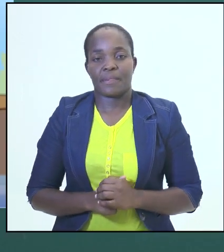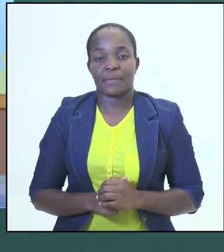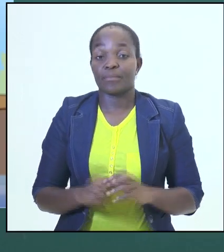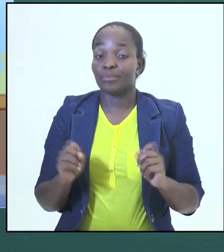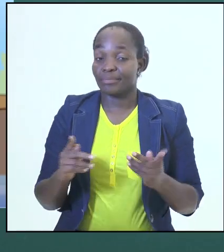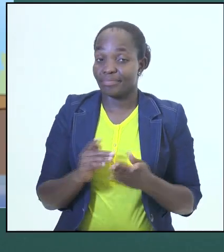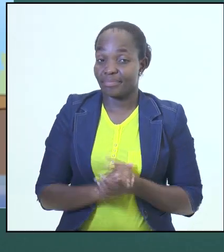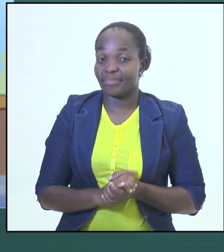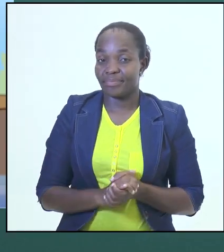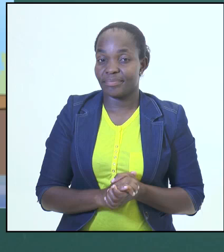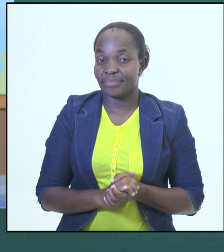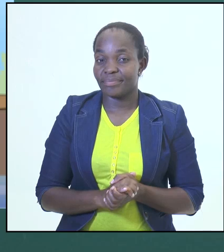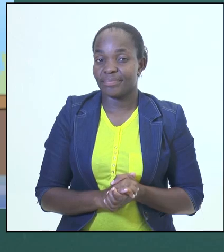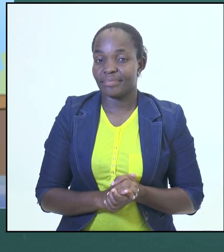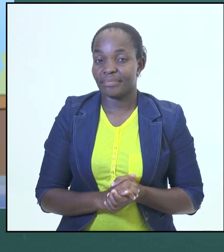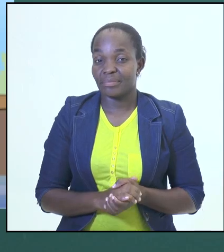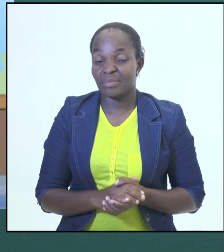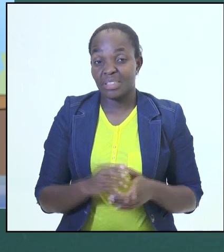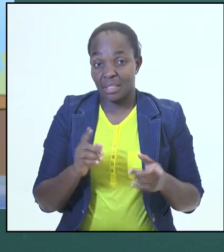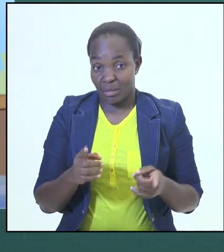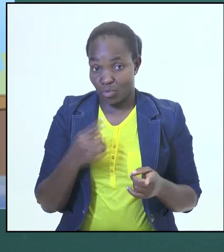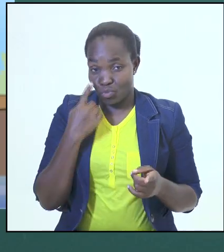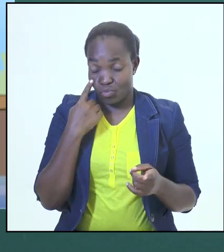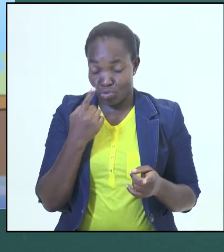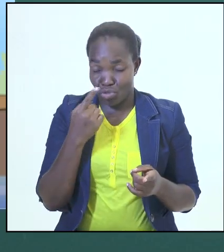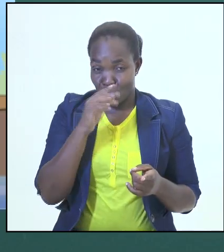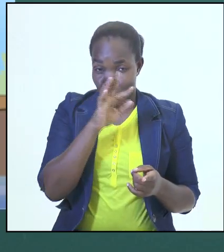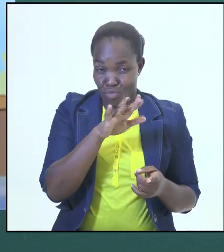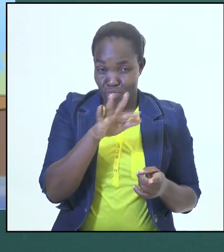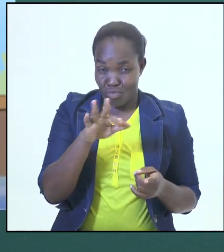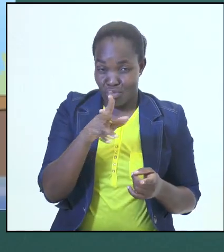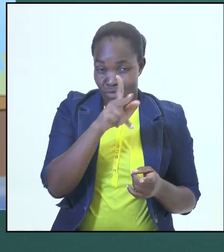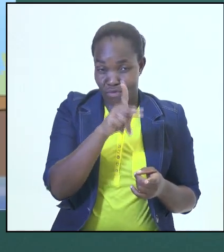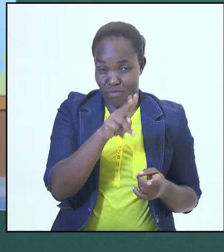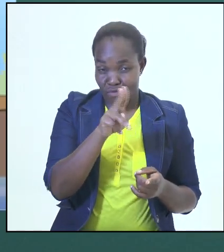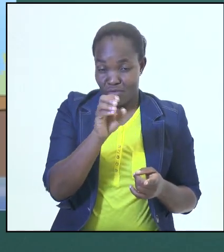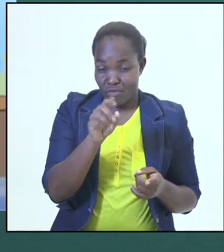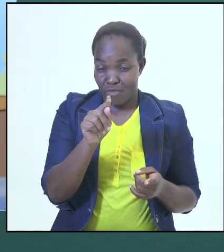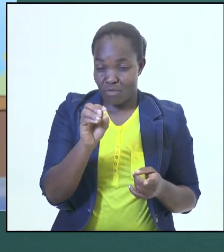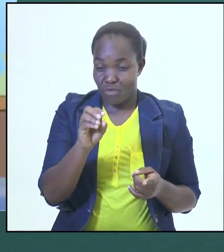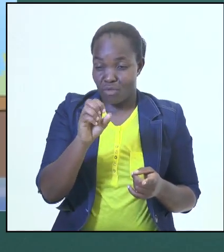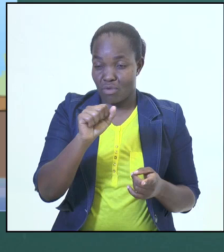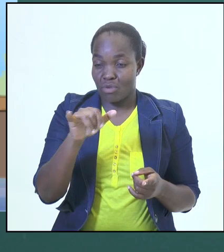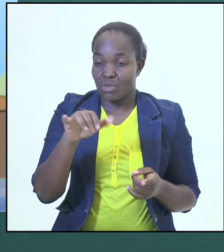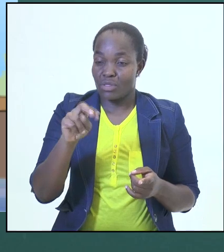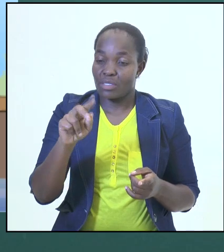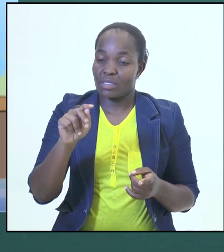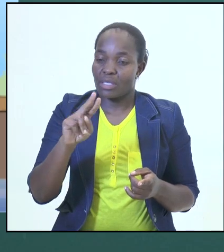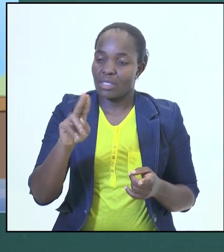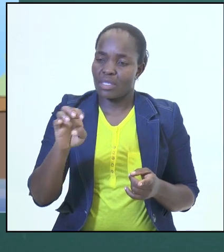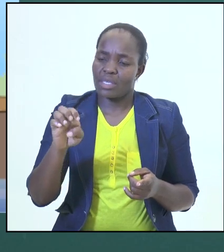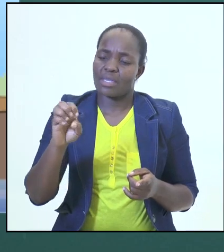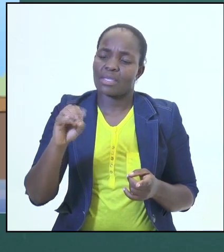Friends, you can probably by now pronounce and spell photosynthesis, right? You've been hearing it so